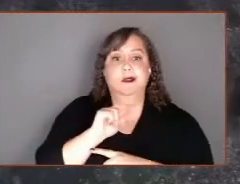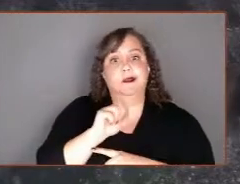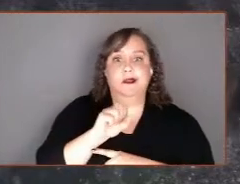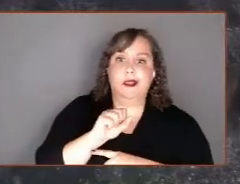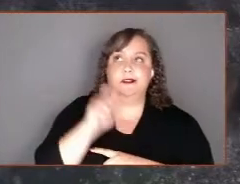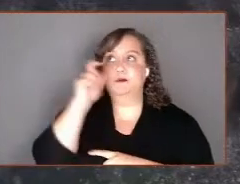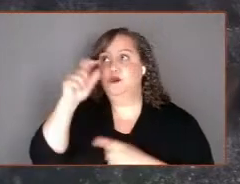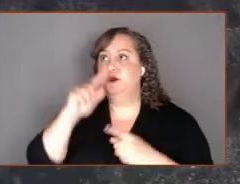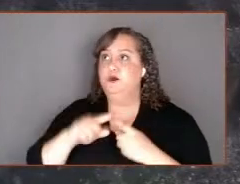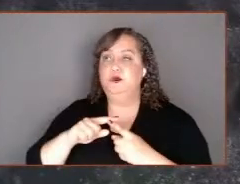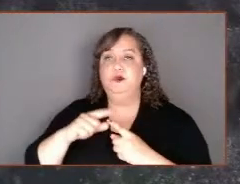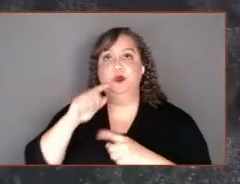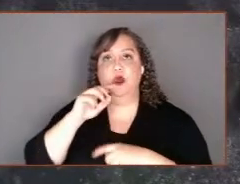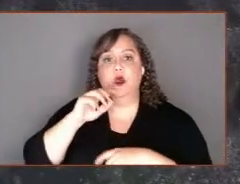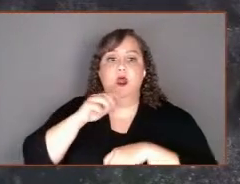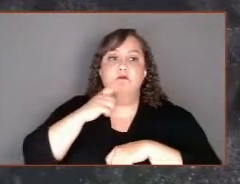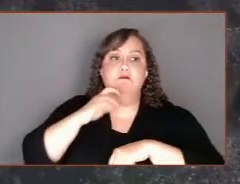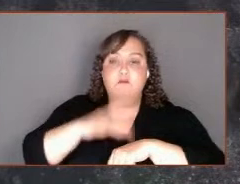Challenge, or go to